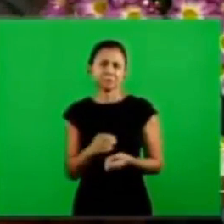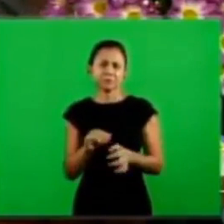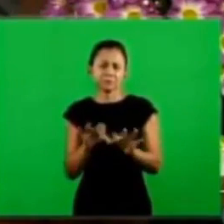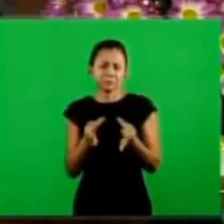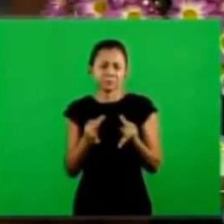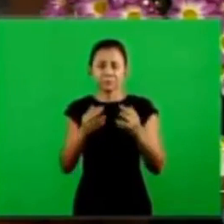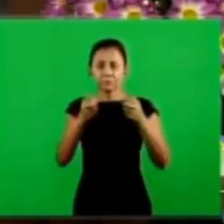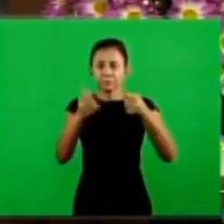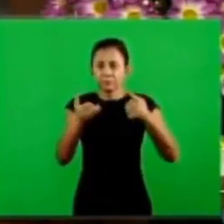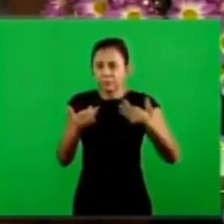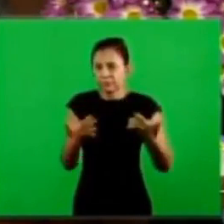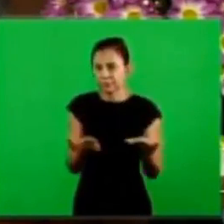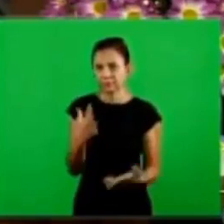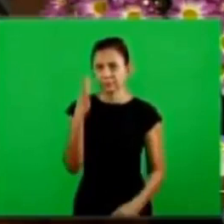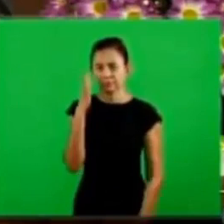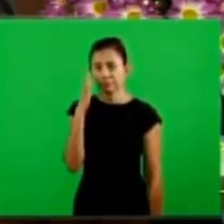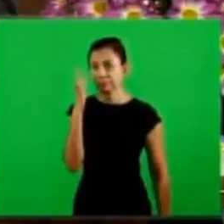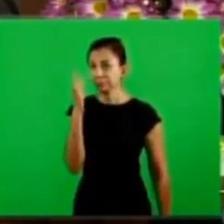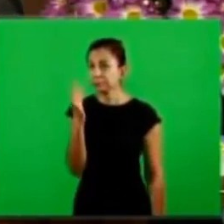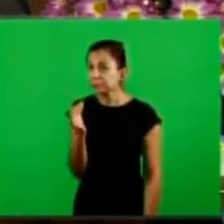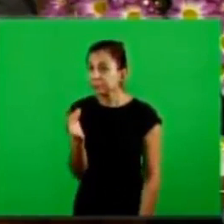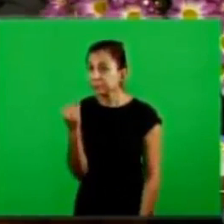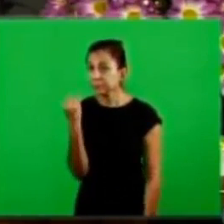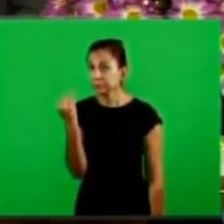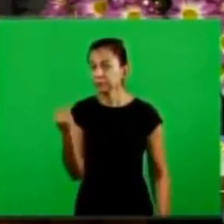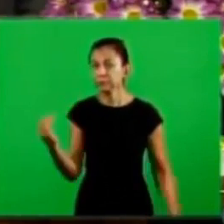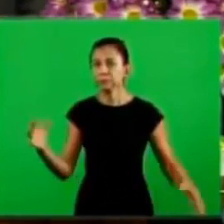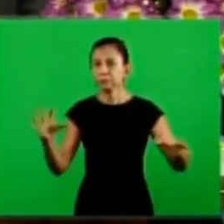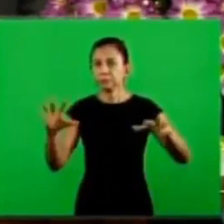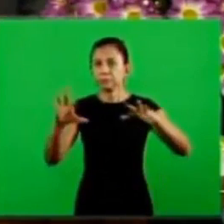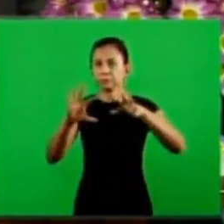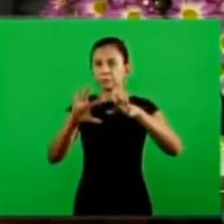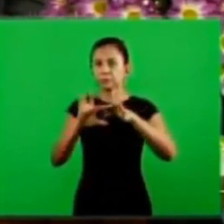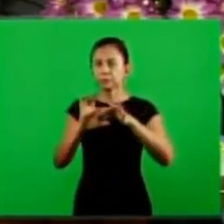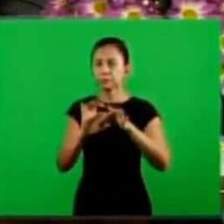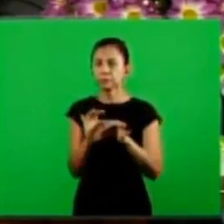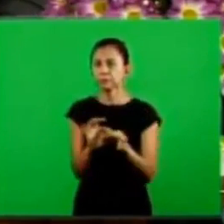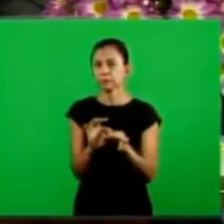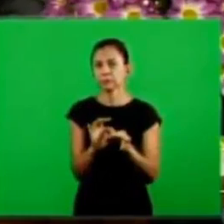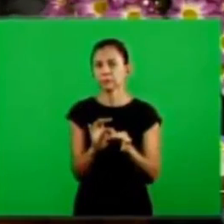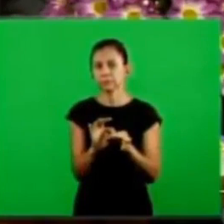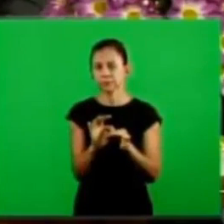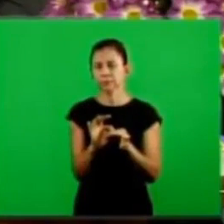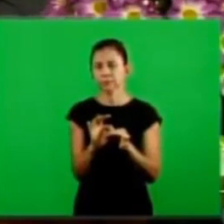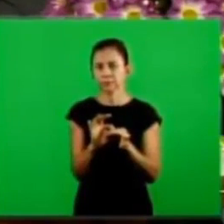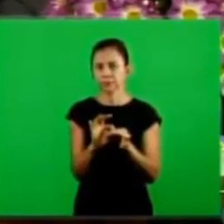this quick summary is to understand.